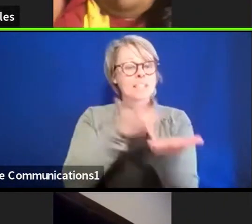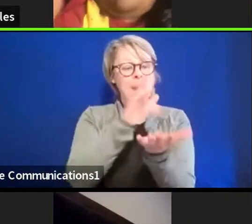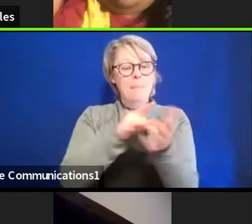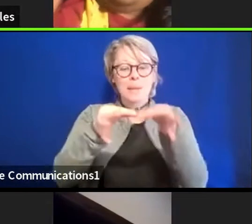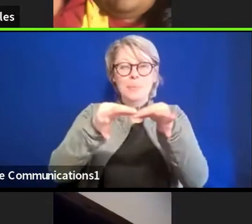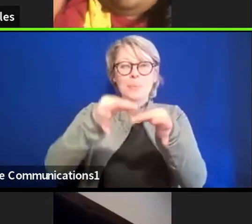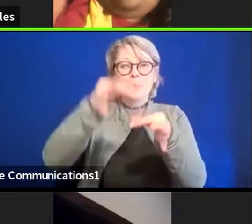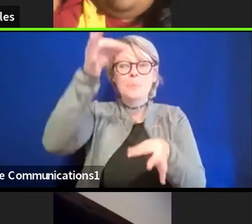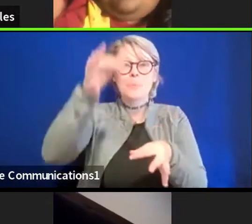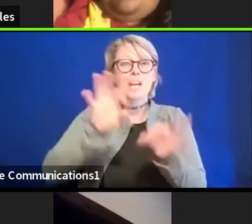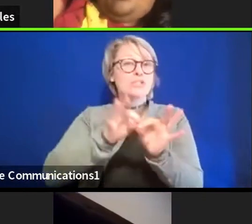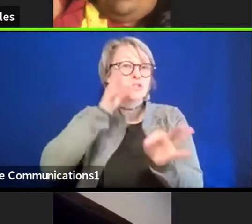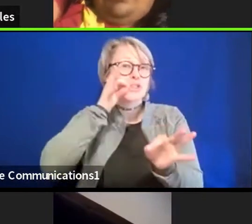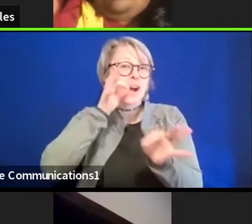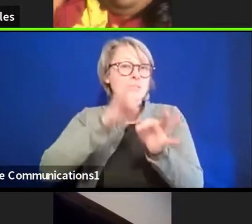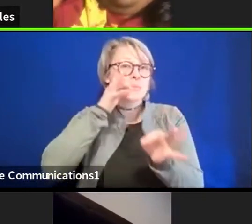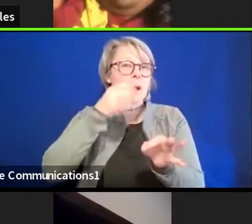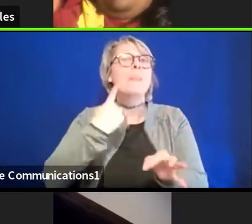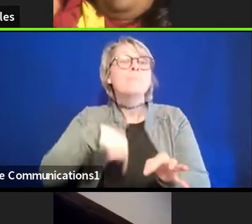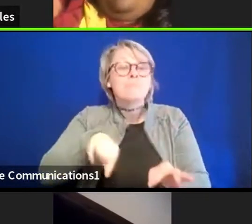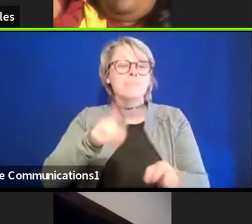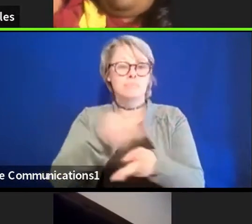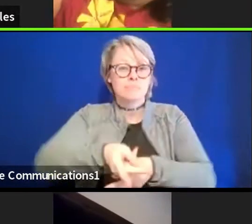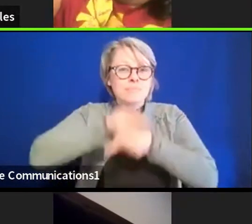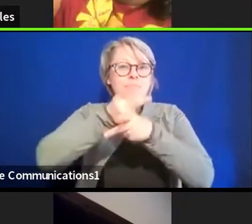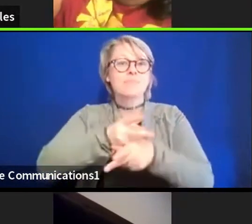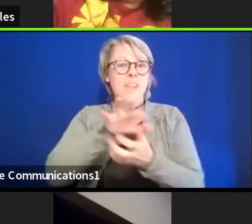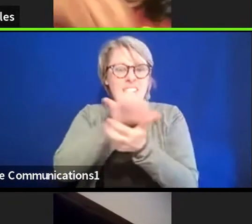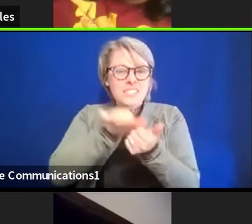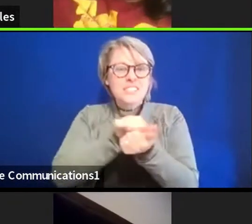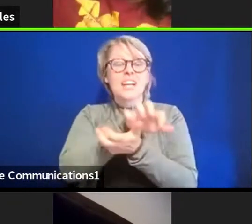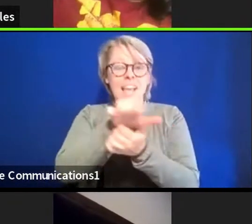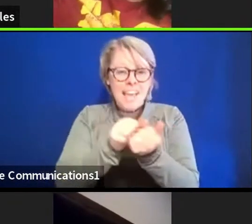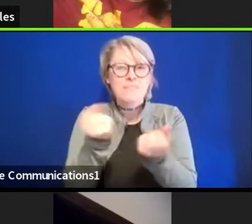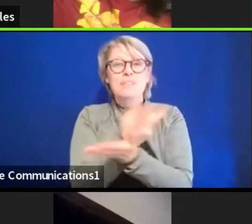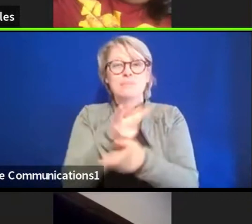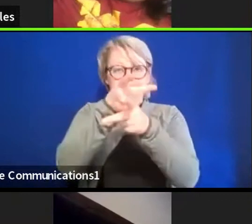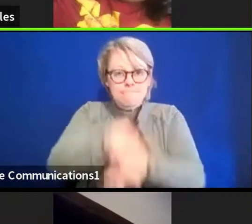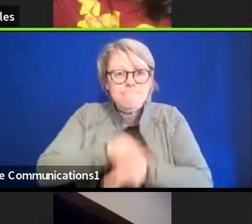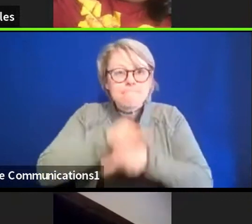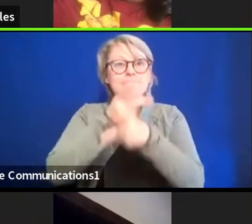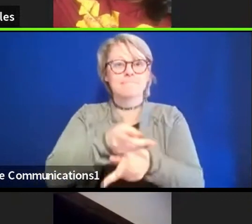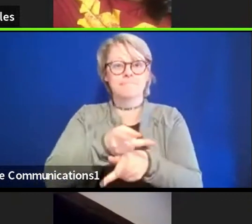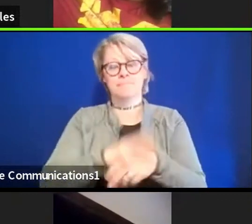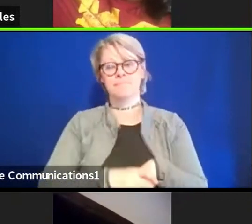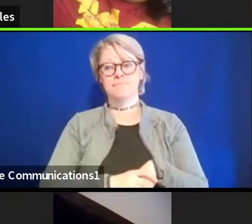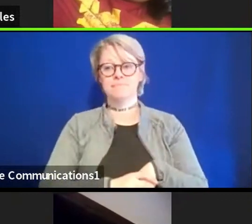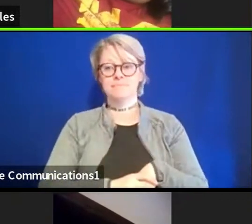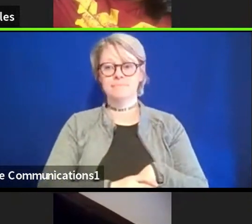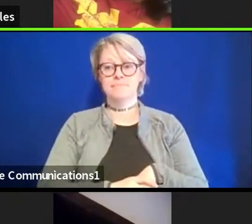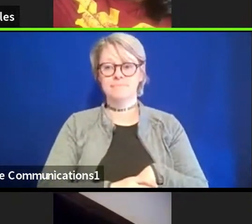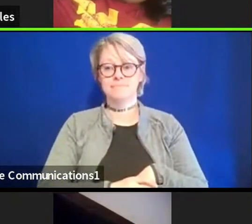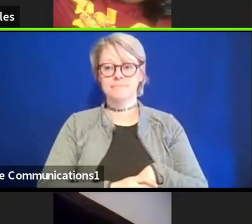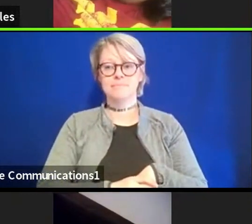like almost thin as that. I have to chew foods properly and drink with every meal, even